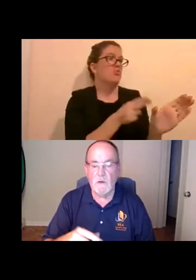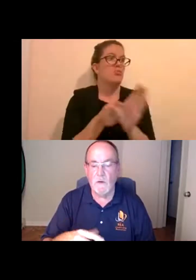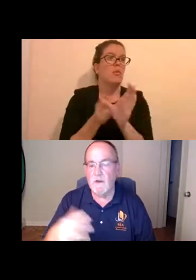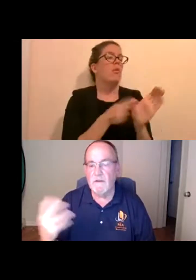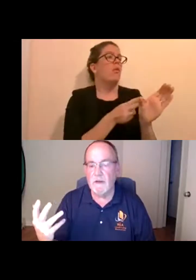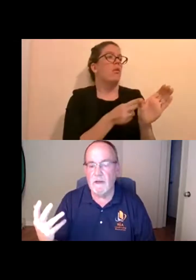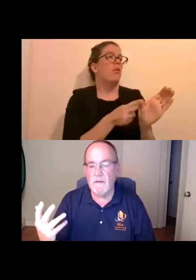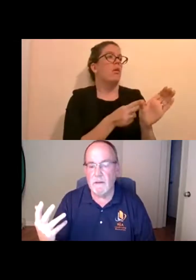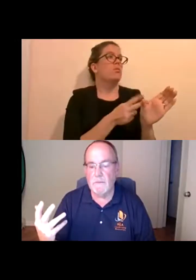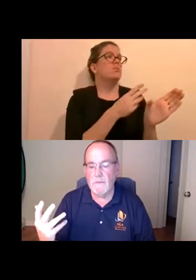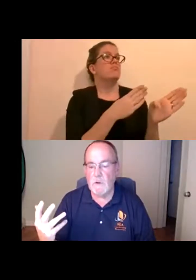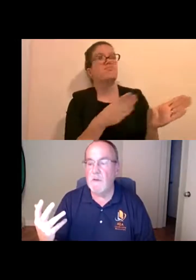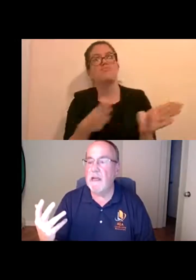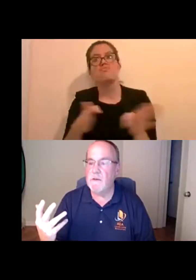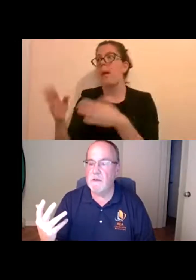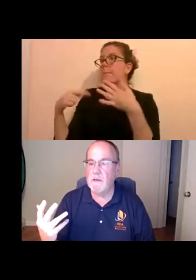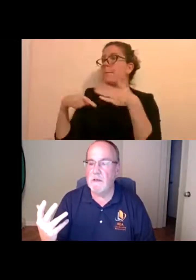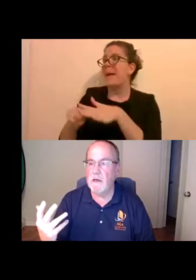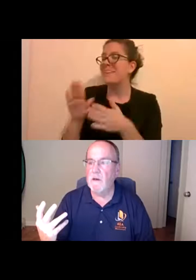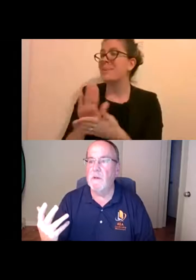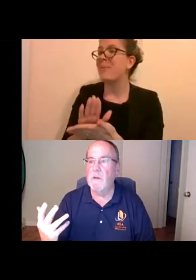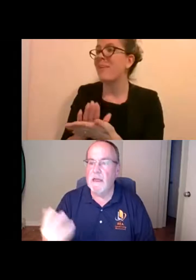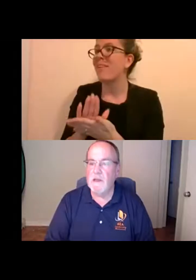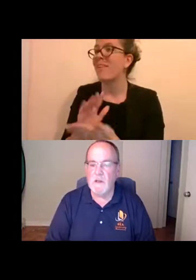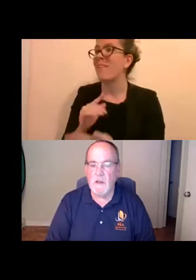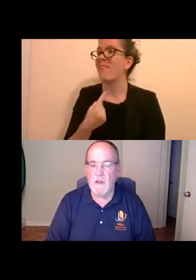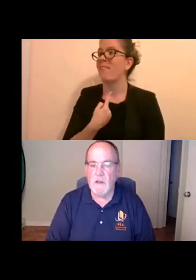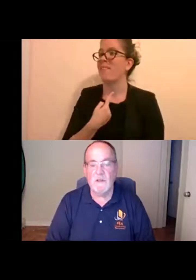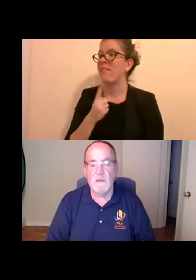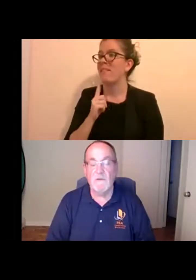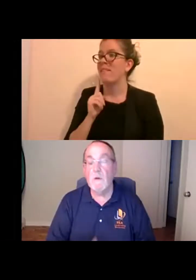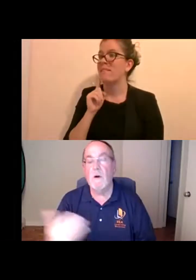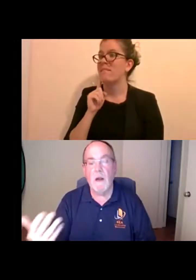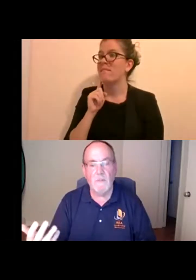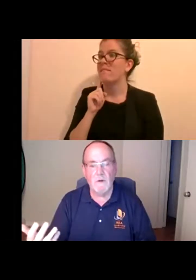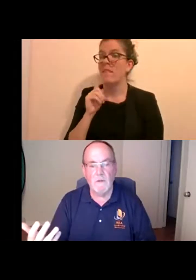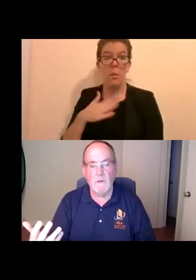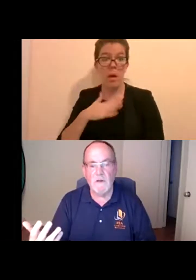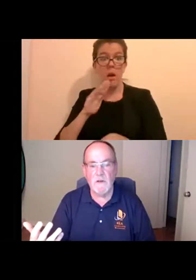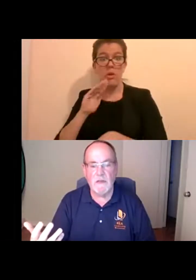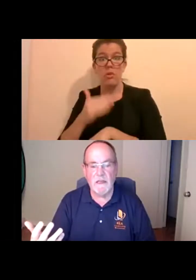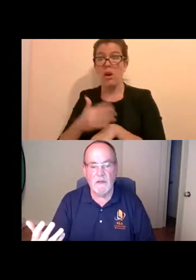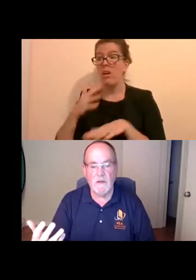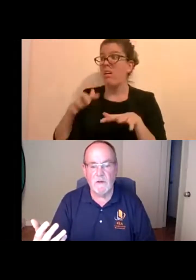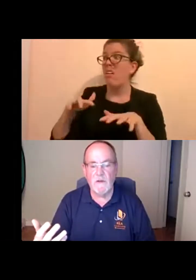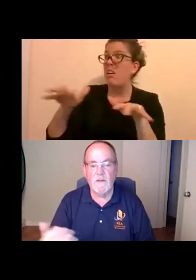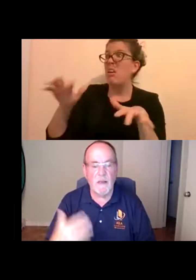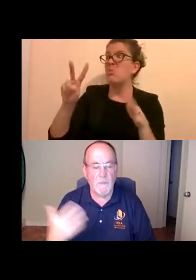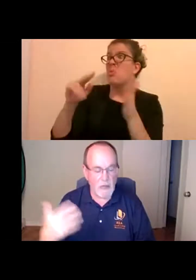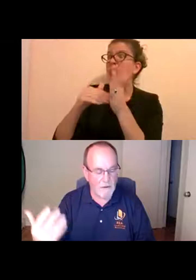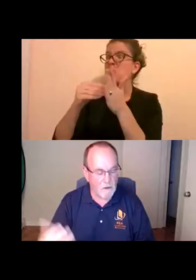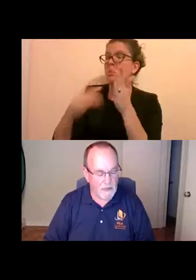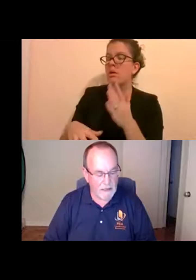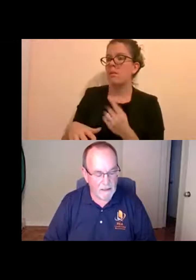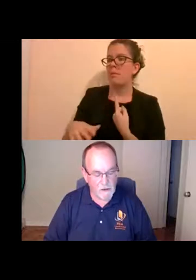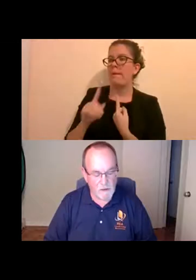in a school of 2,000 hearing people. And so there were just fewer opportunities to develop a